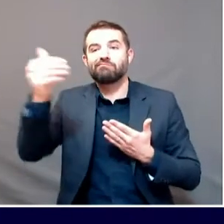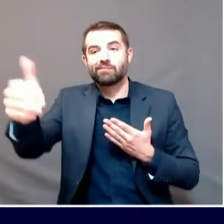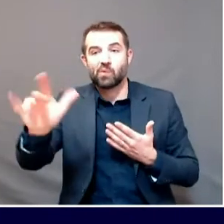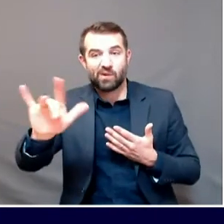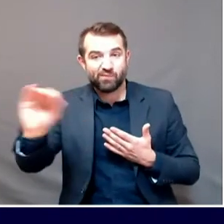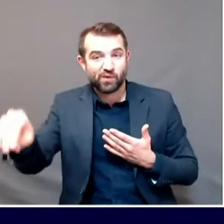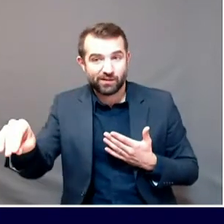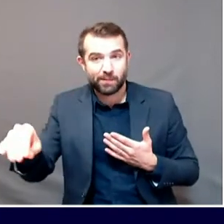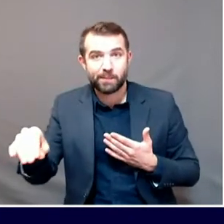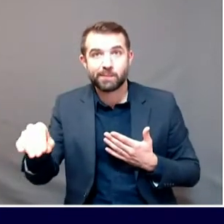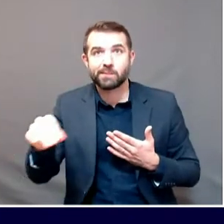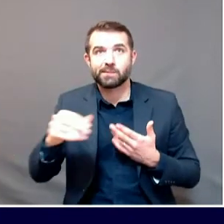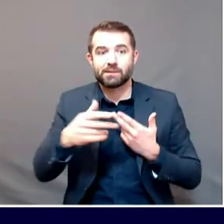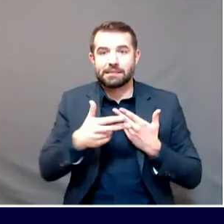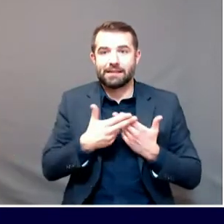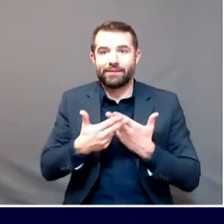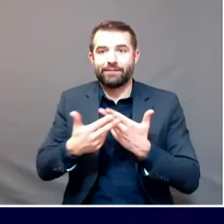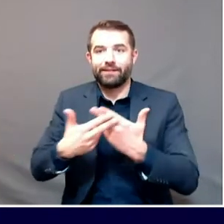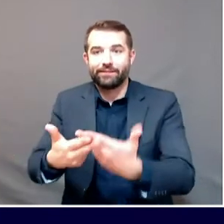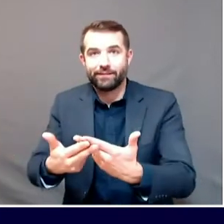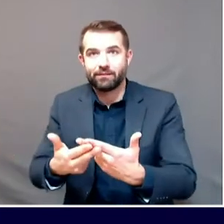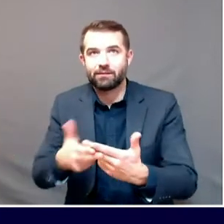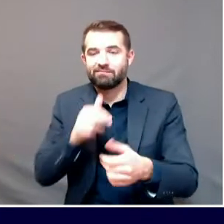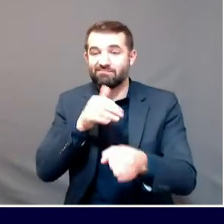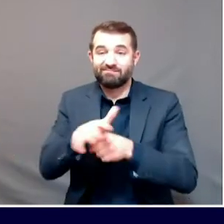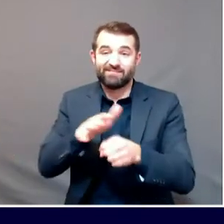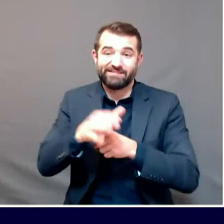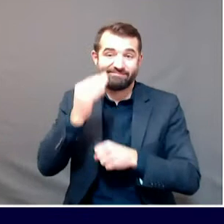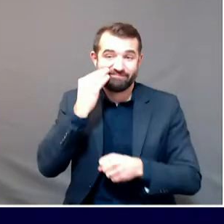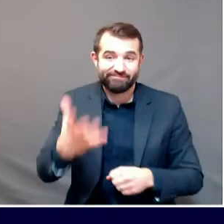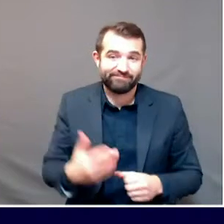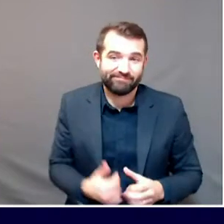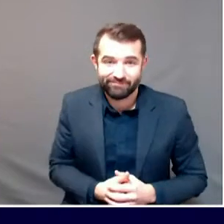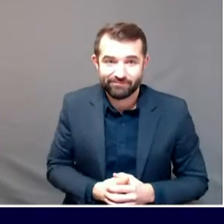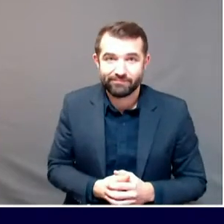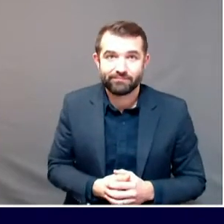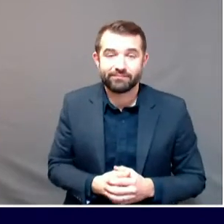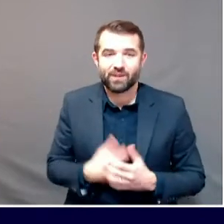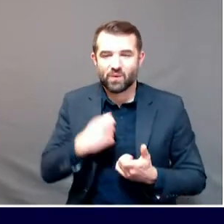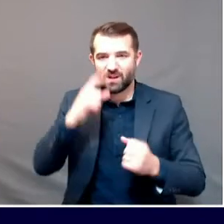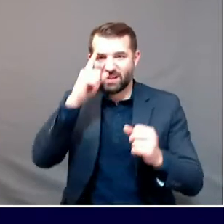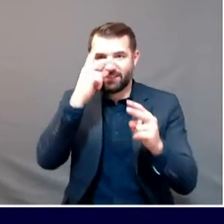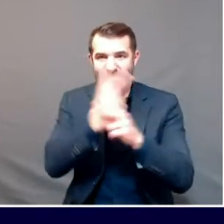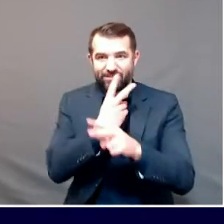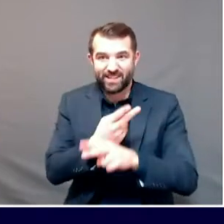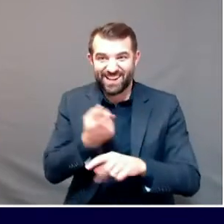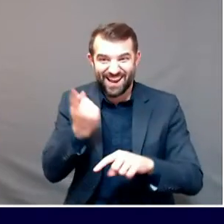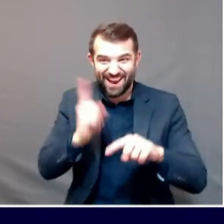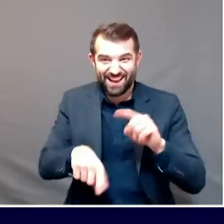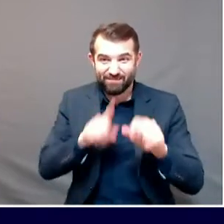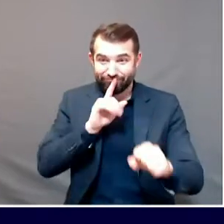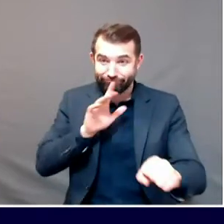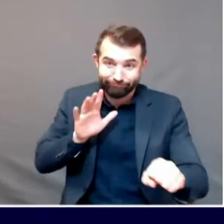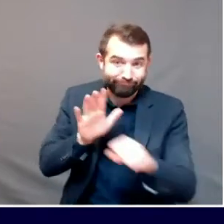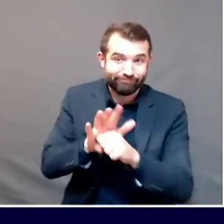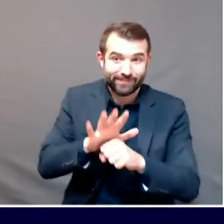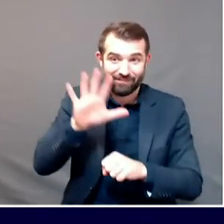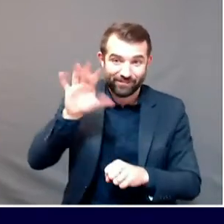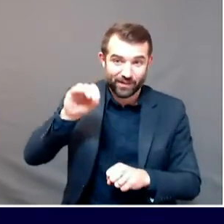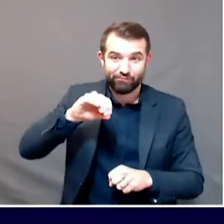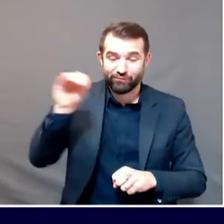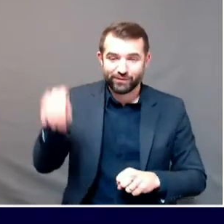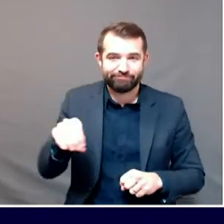did not have, just mathematically, enough to meet that 50% commitment. So we are hoping that the subsequent